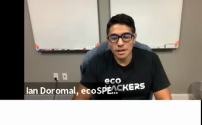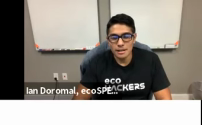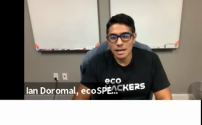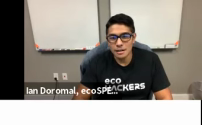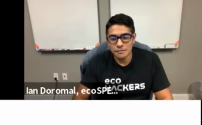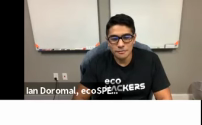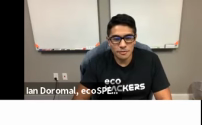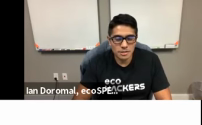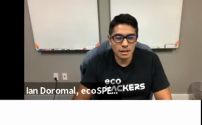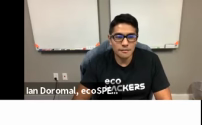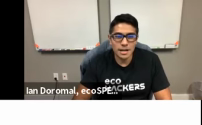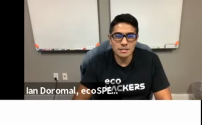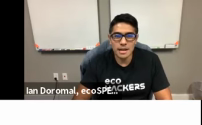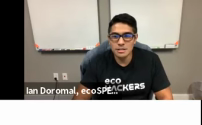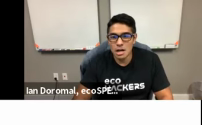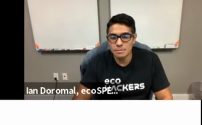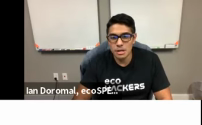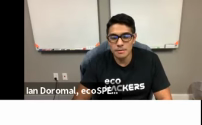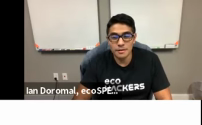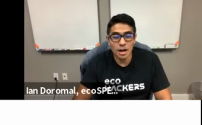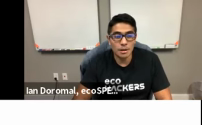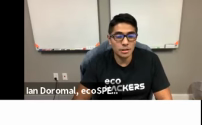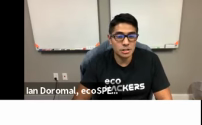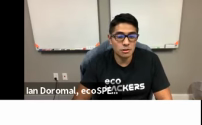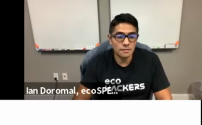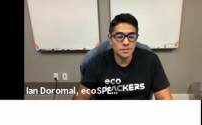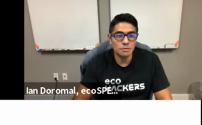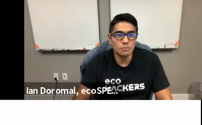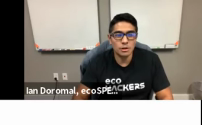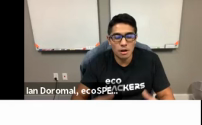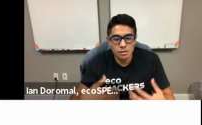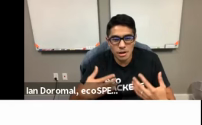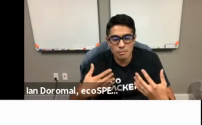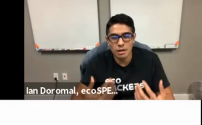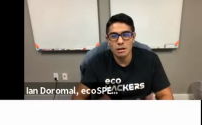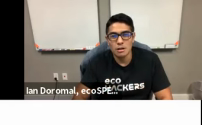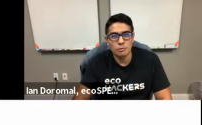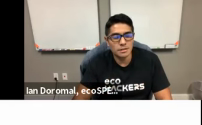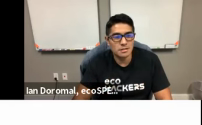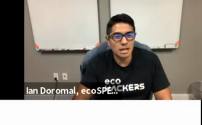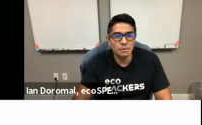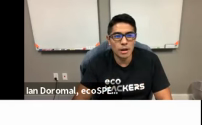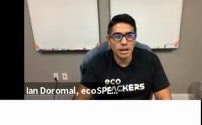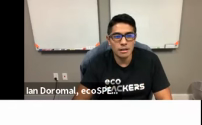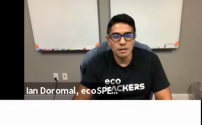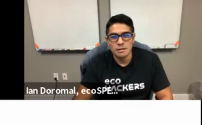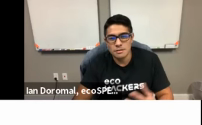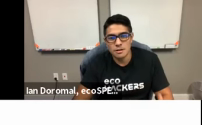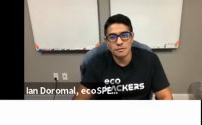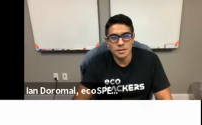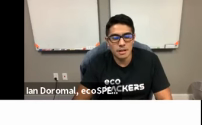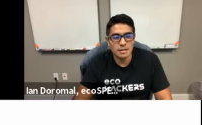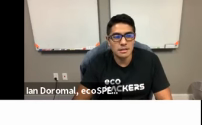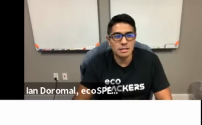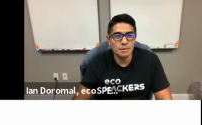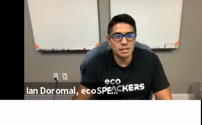very negative. There's negative effects to that. It's cost prohibitive, environmentally destructive. So we are trying to bring a green, sustainable way to